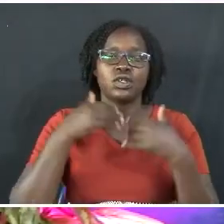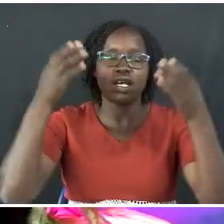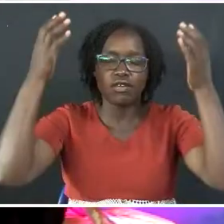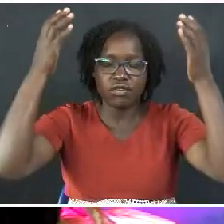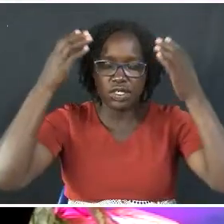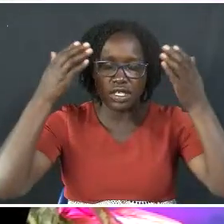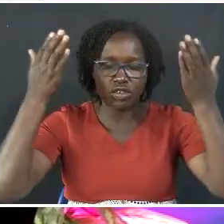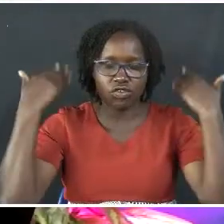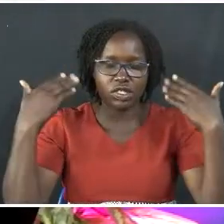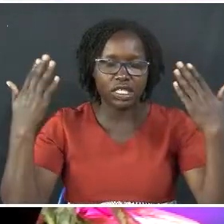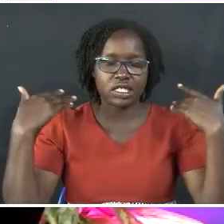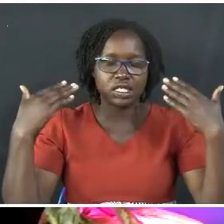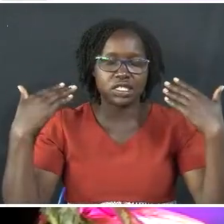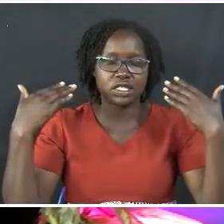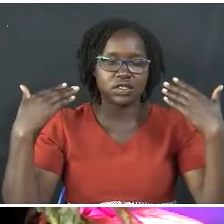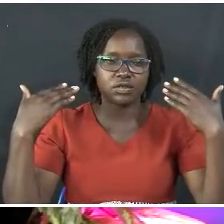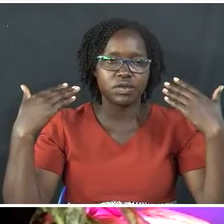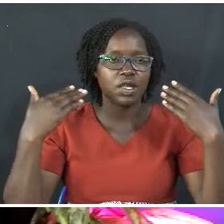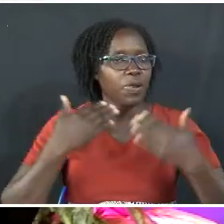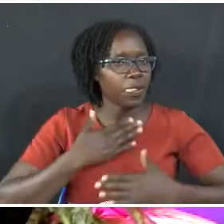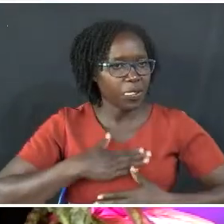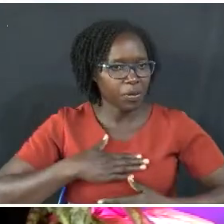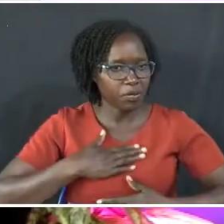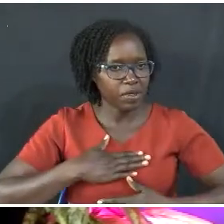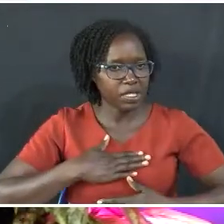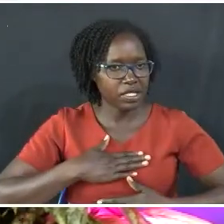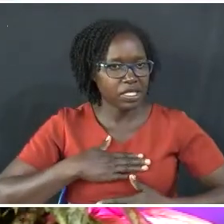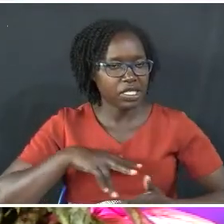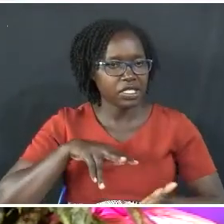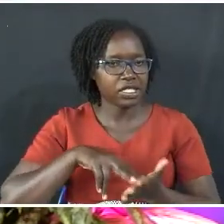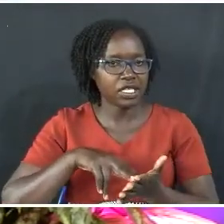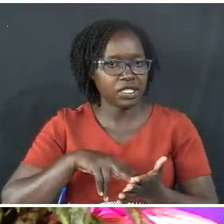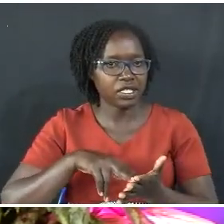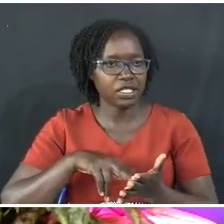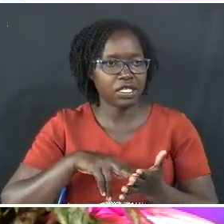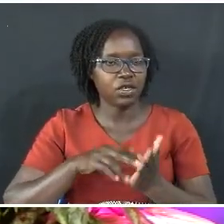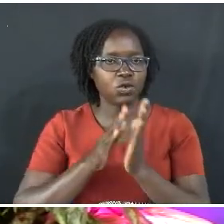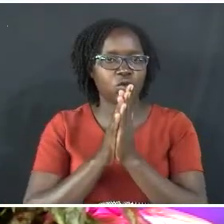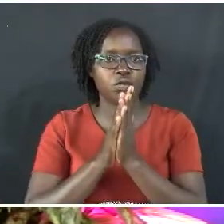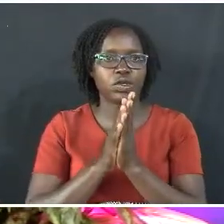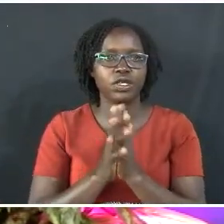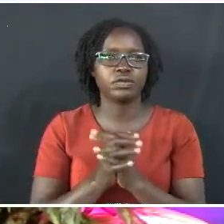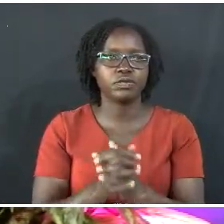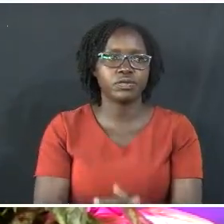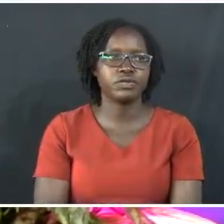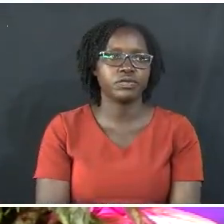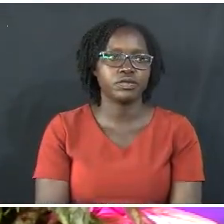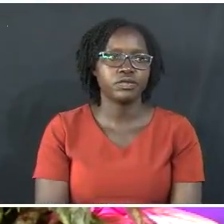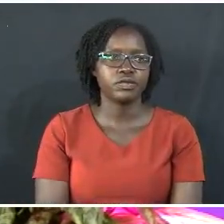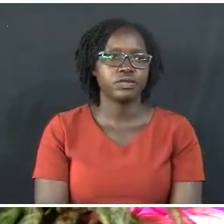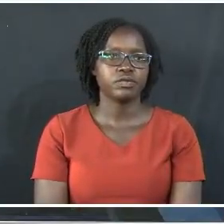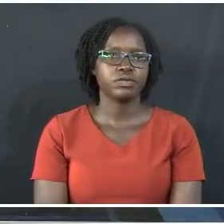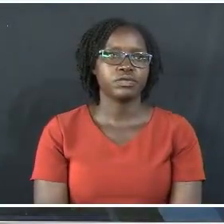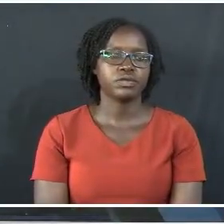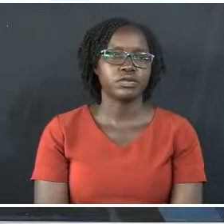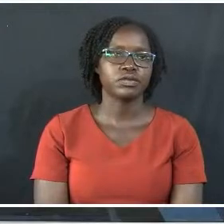of eternity. Please stand with me. Let me pray for you.